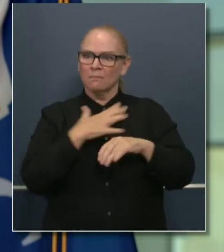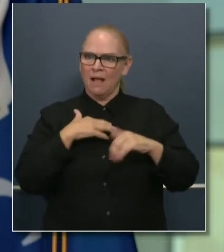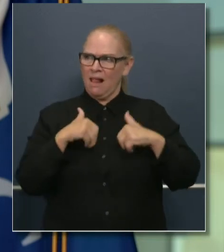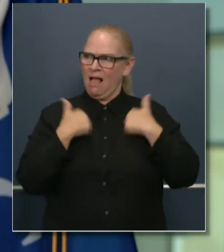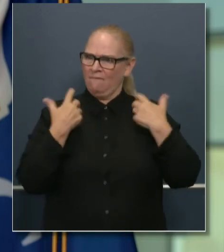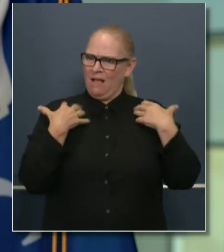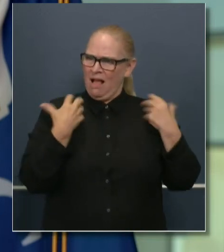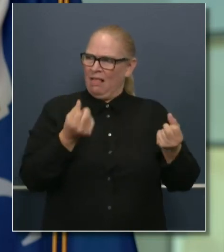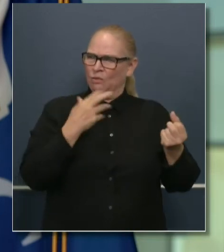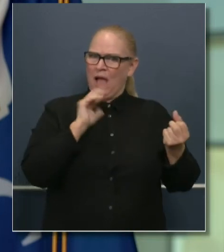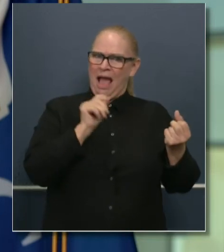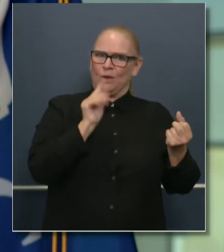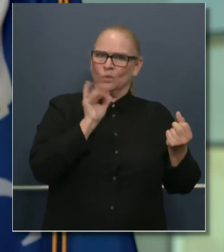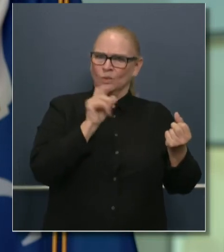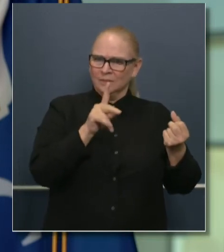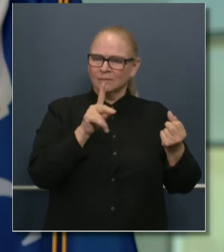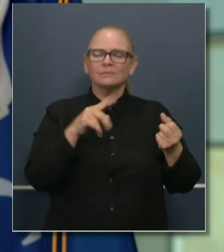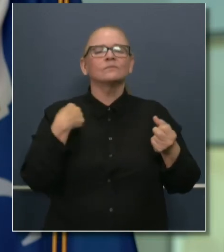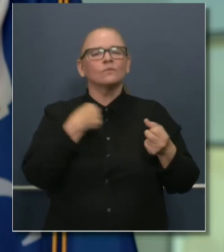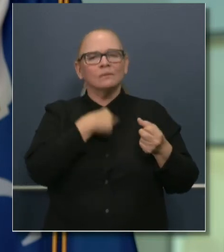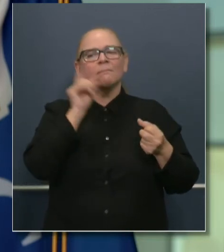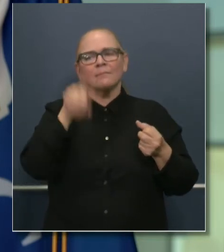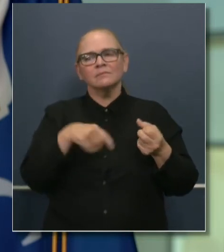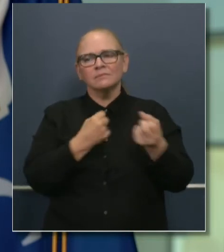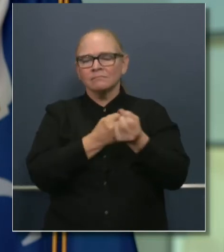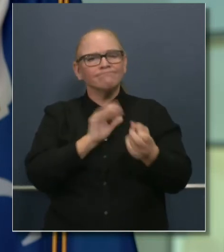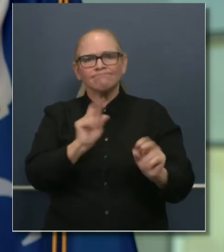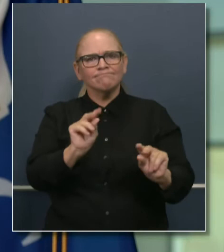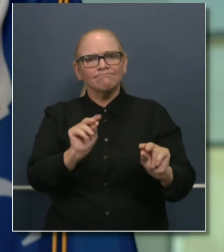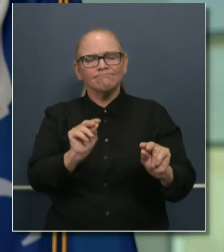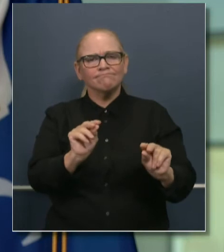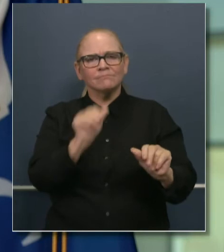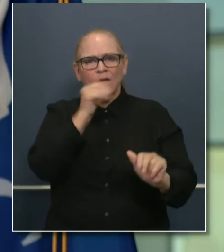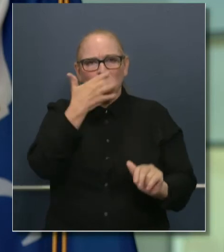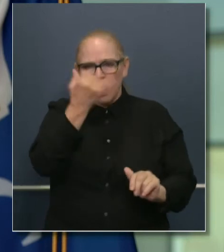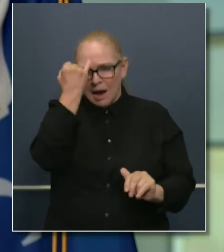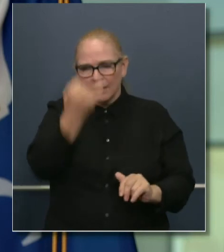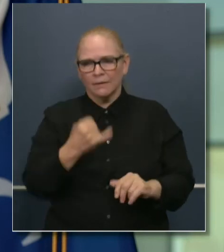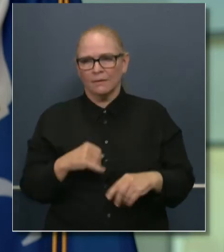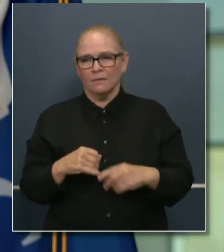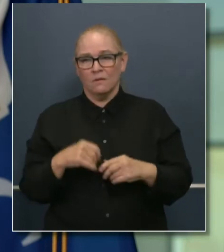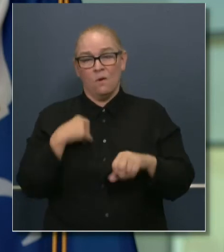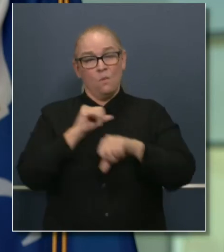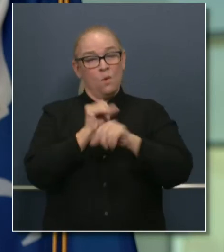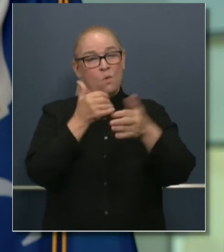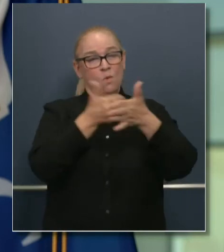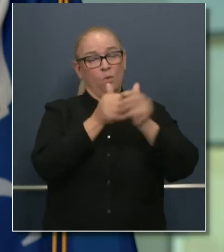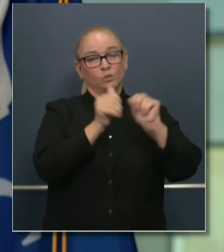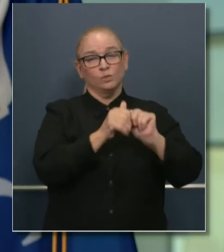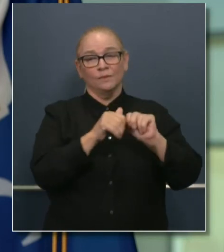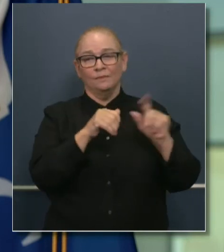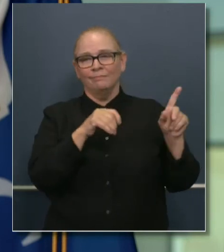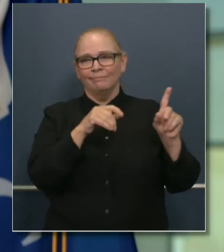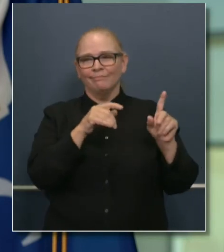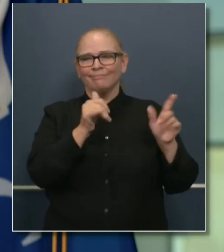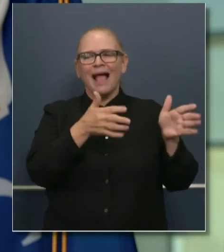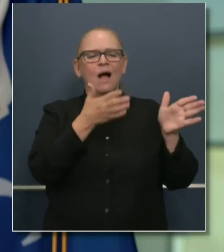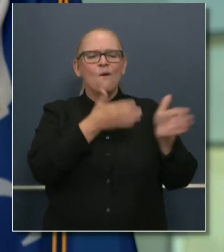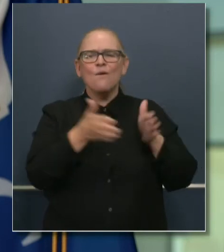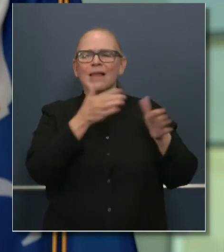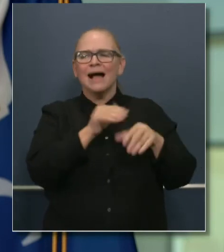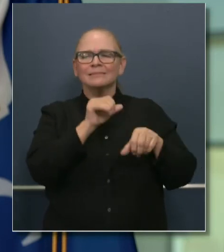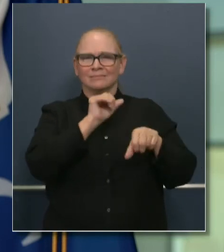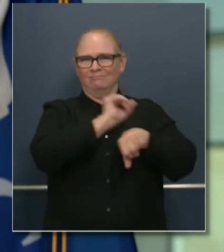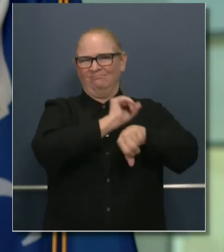upon us to call that out. We have been working very closely with organized labor. We are very grateful for